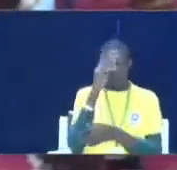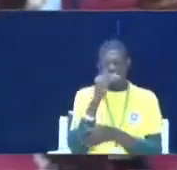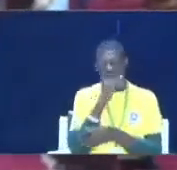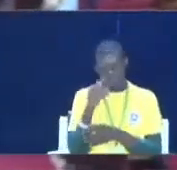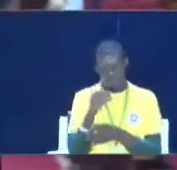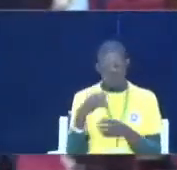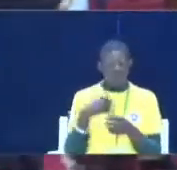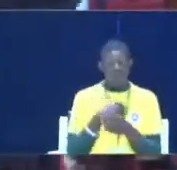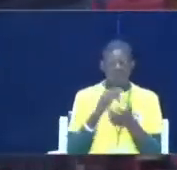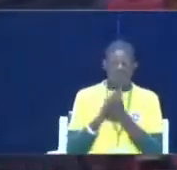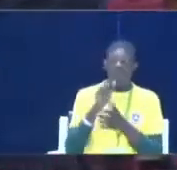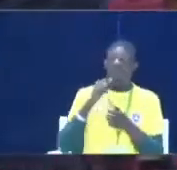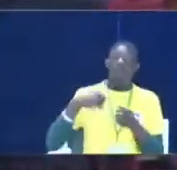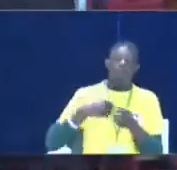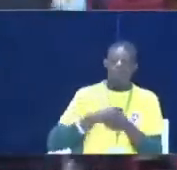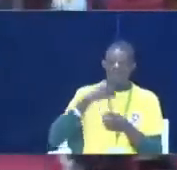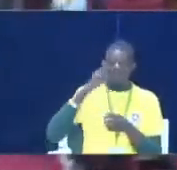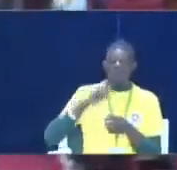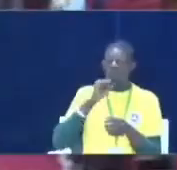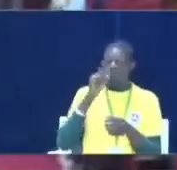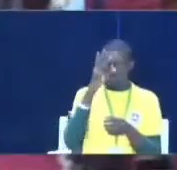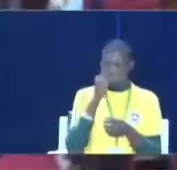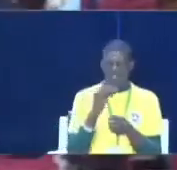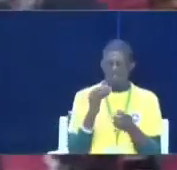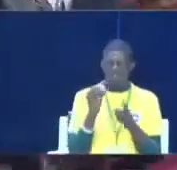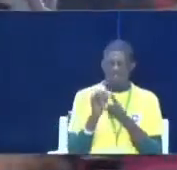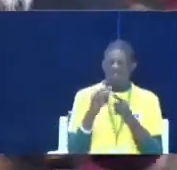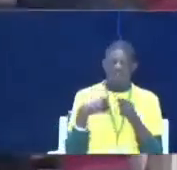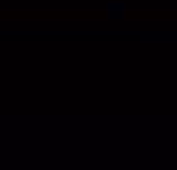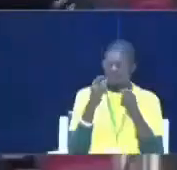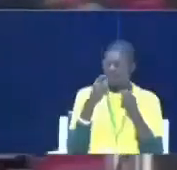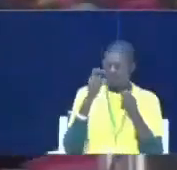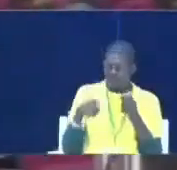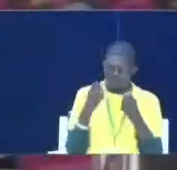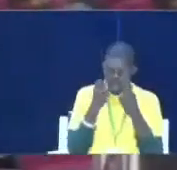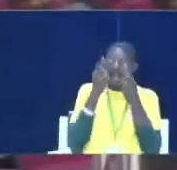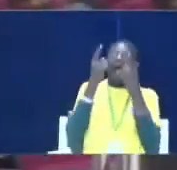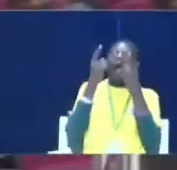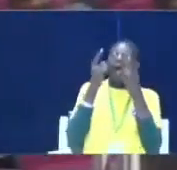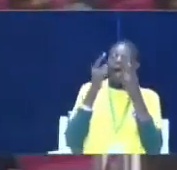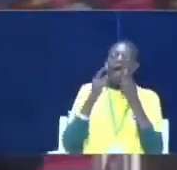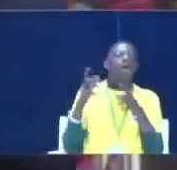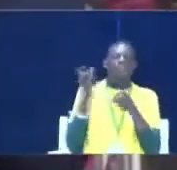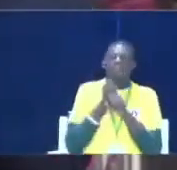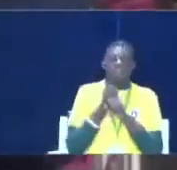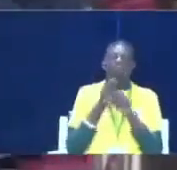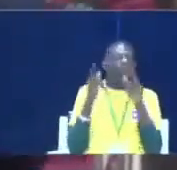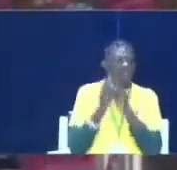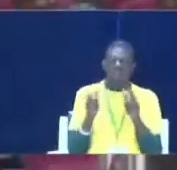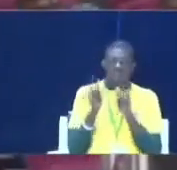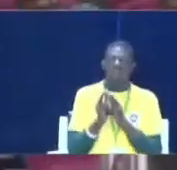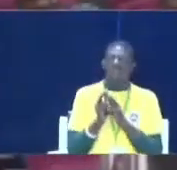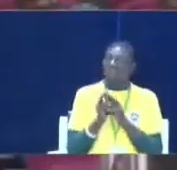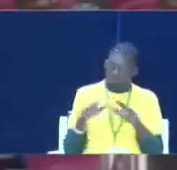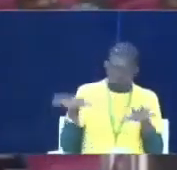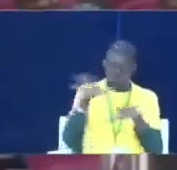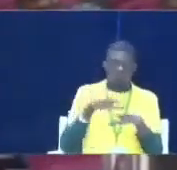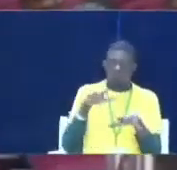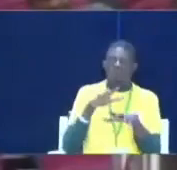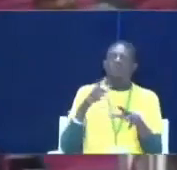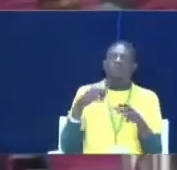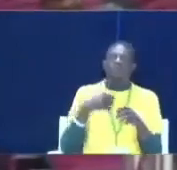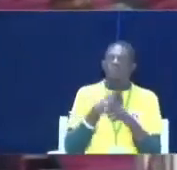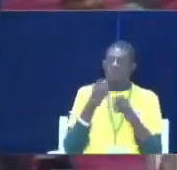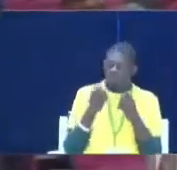as believers must not sleep. We must arise and enlarge our tents. We must arise and enlarge